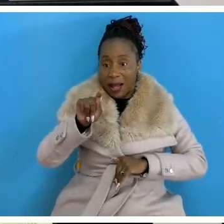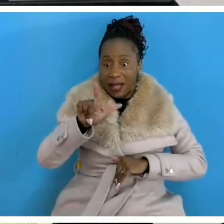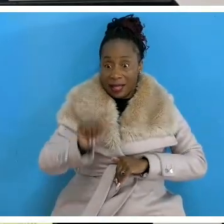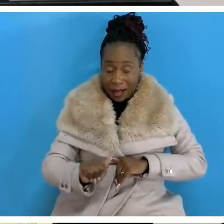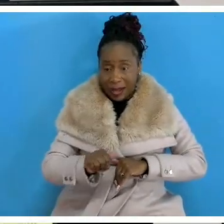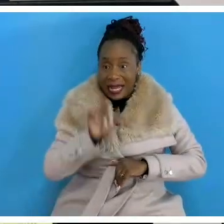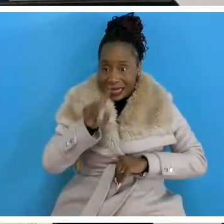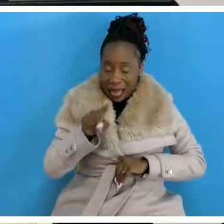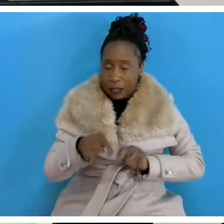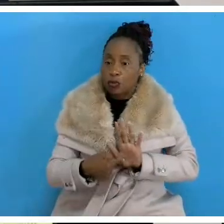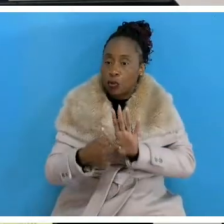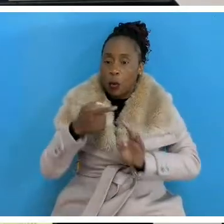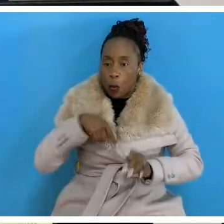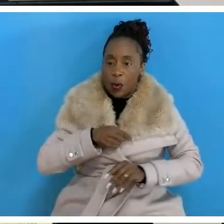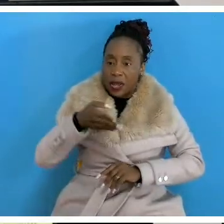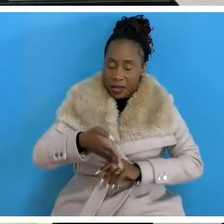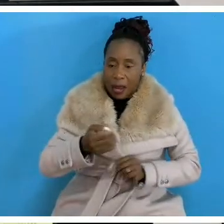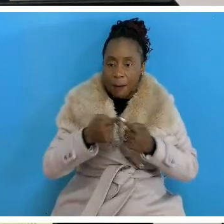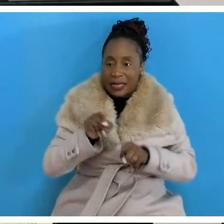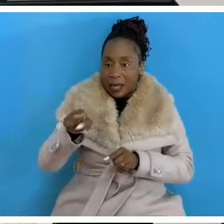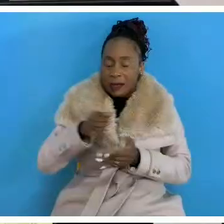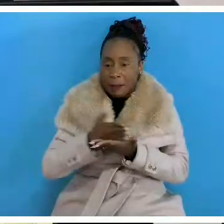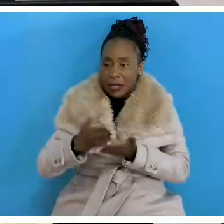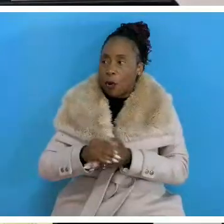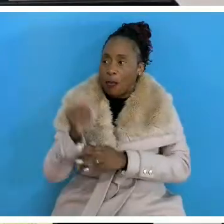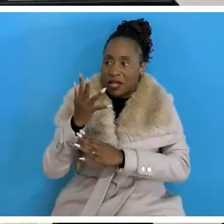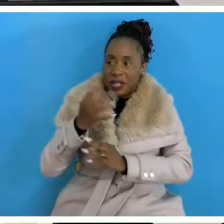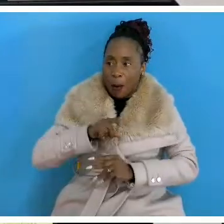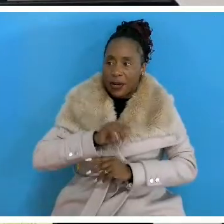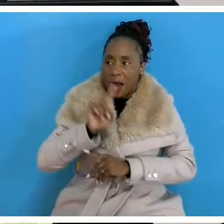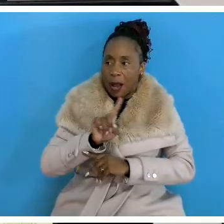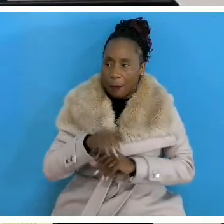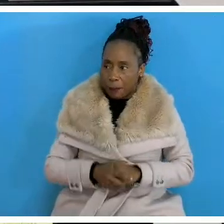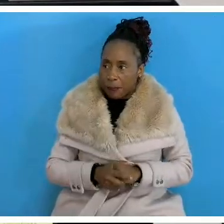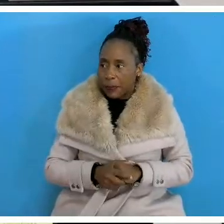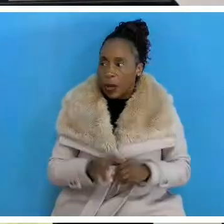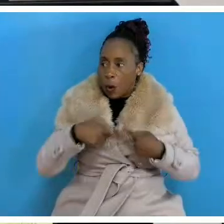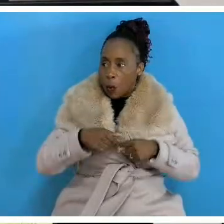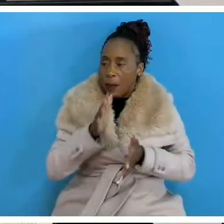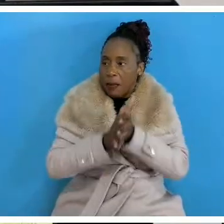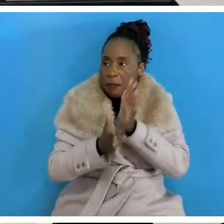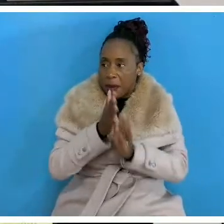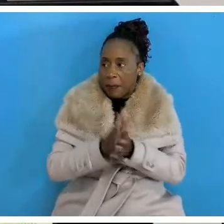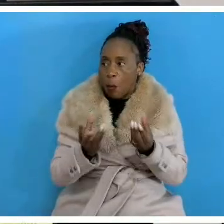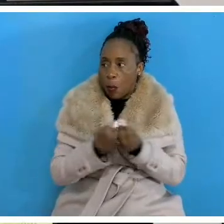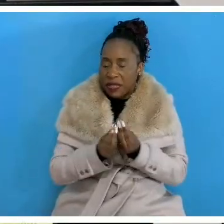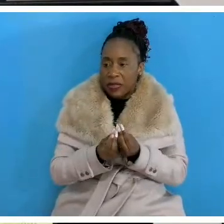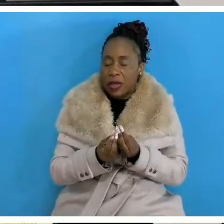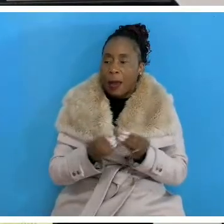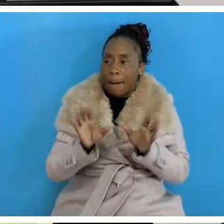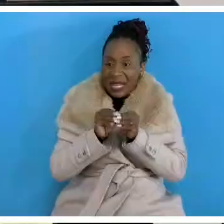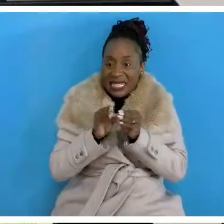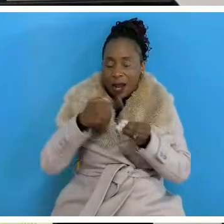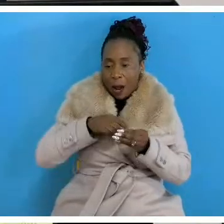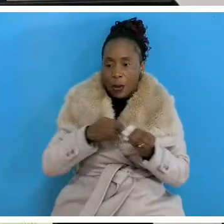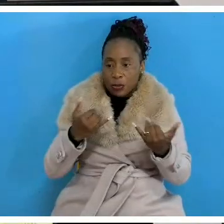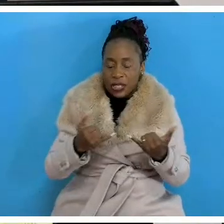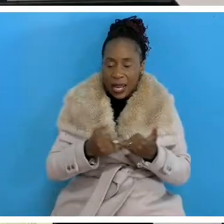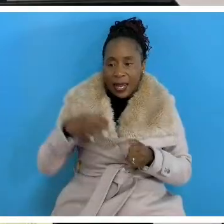the presentation, so that's important to include. Let me just see. So we are done with our meeting for today, ladies and